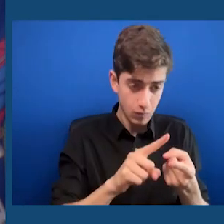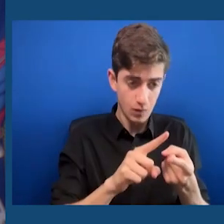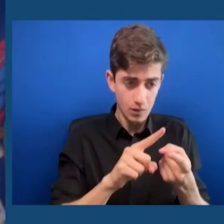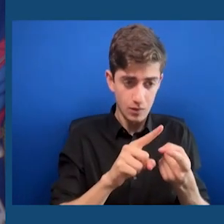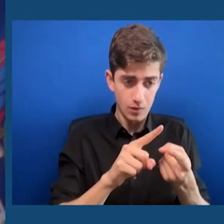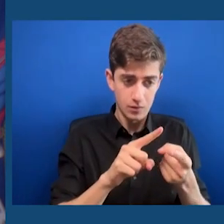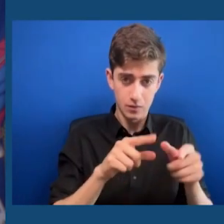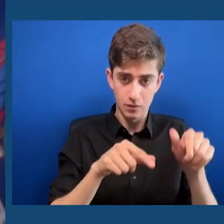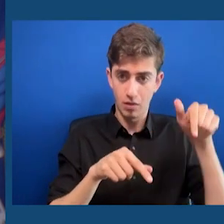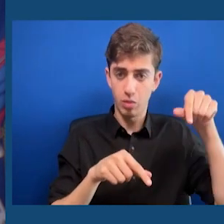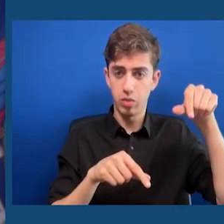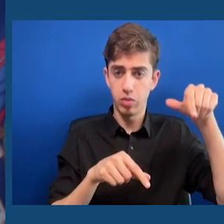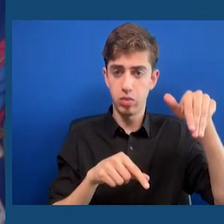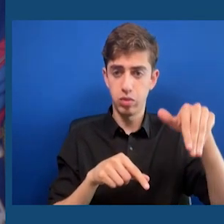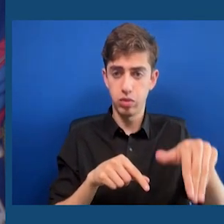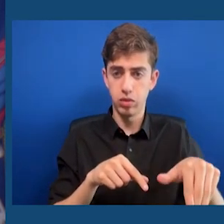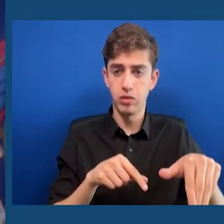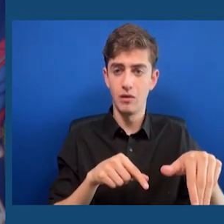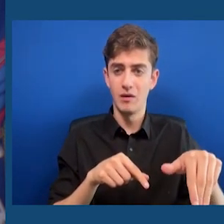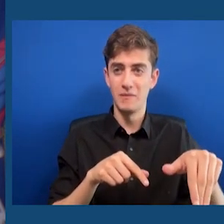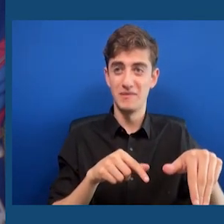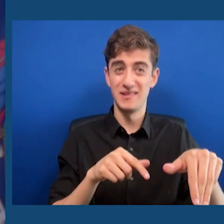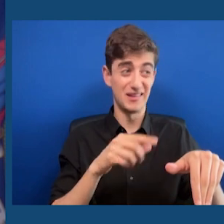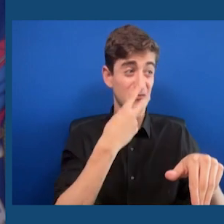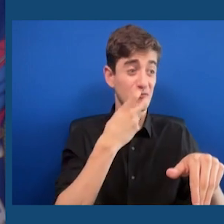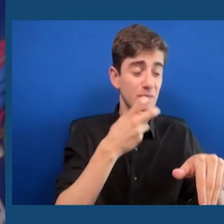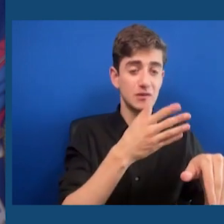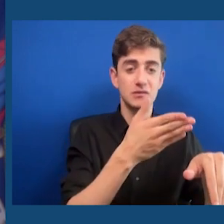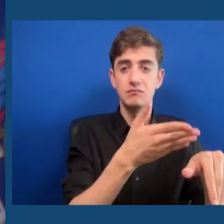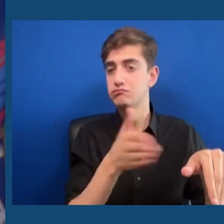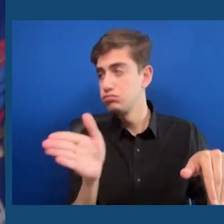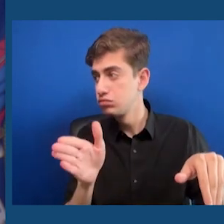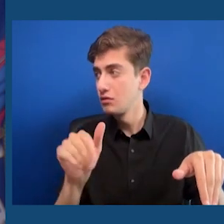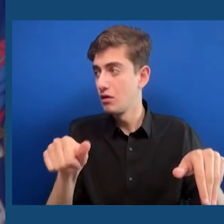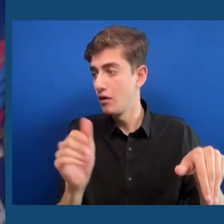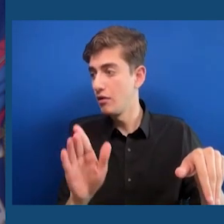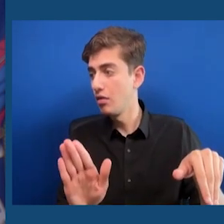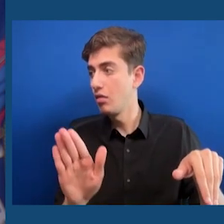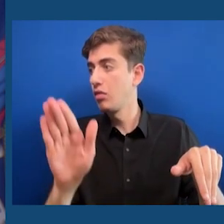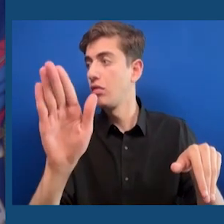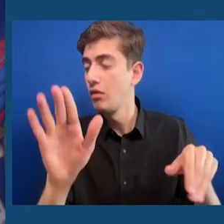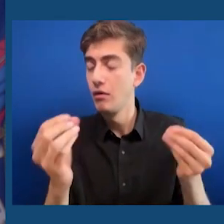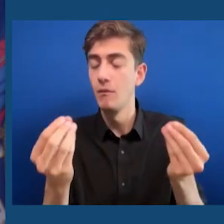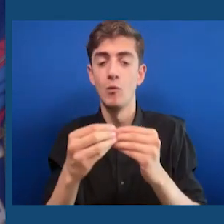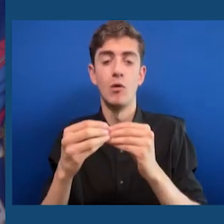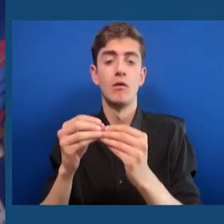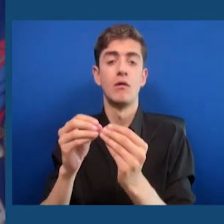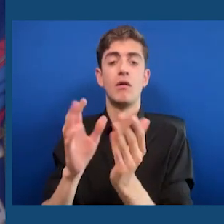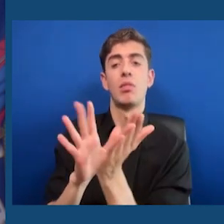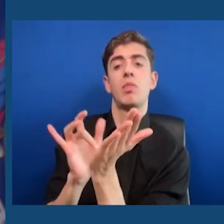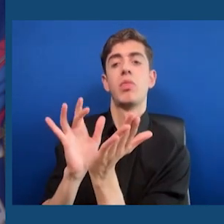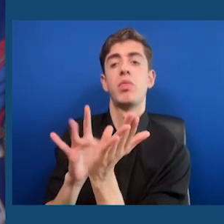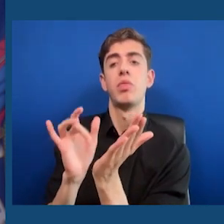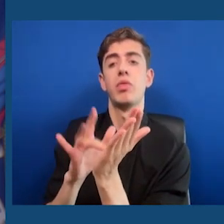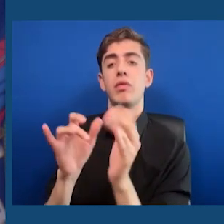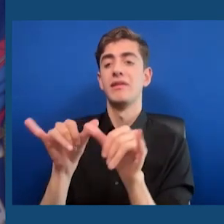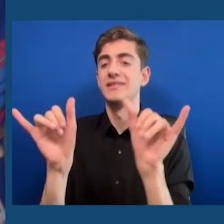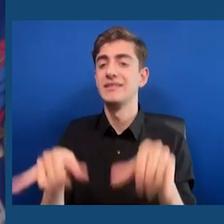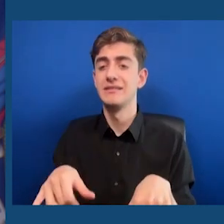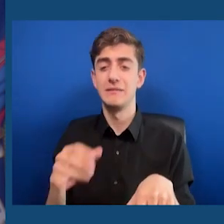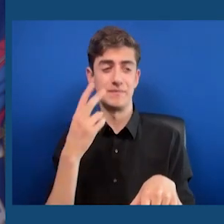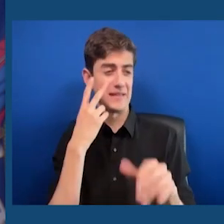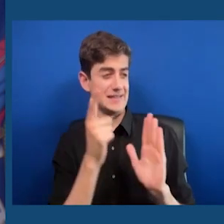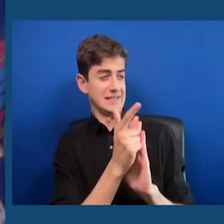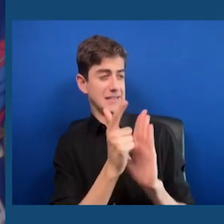people turned to other criminal enterprises, found ways to abuse the system, take advantage of the laws that were in